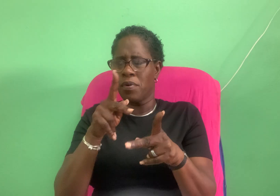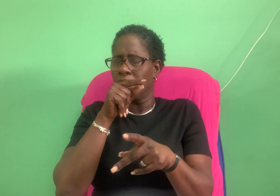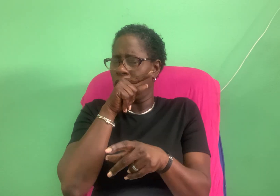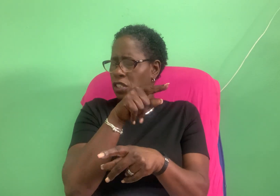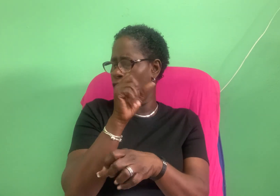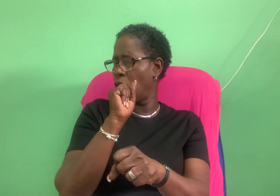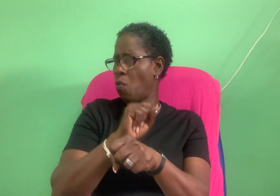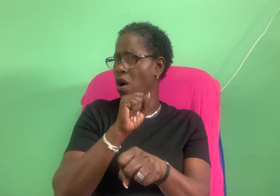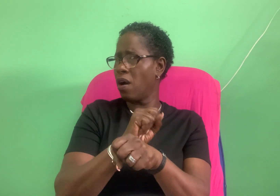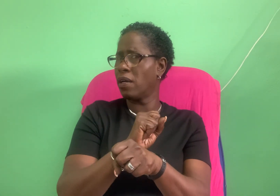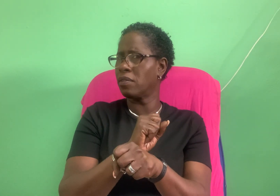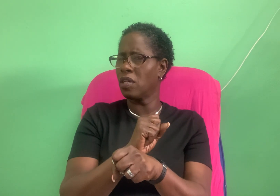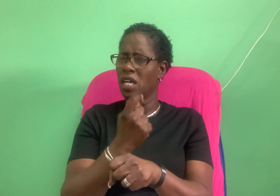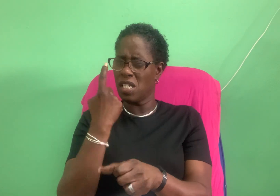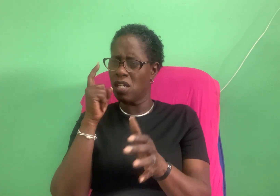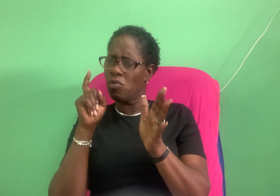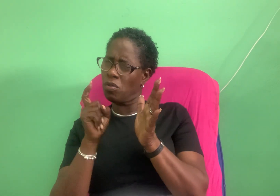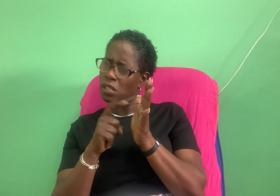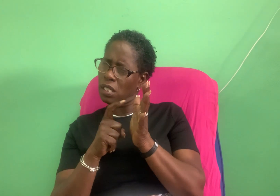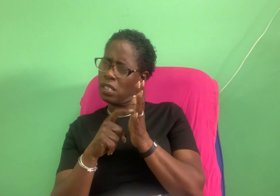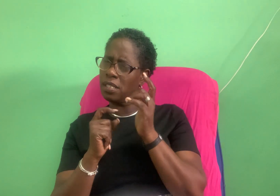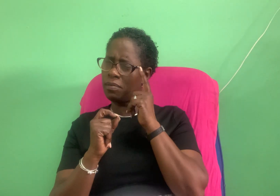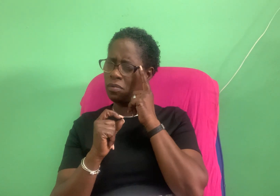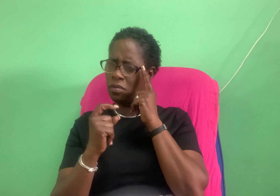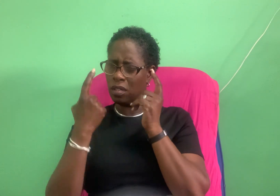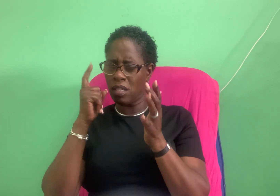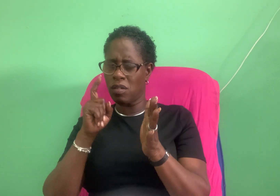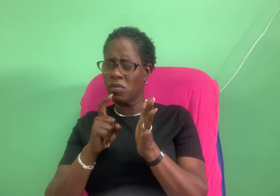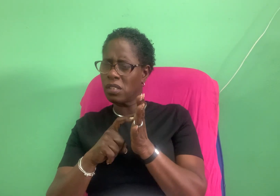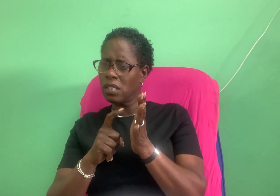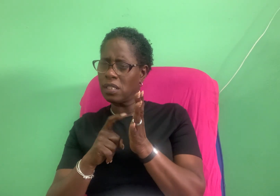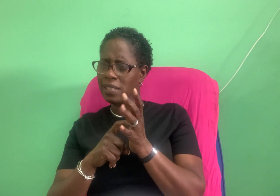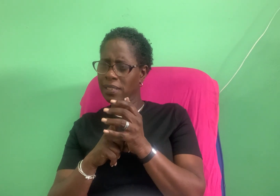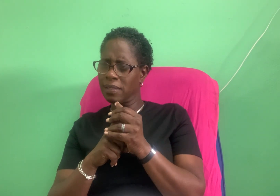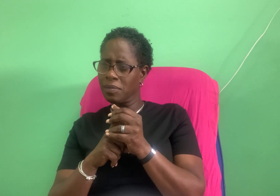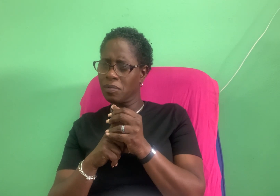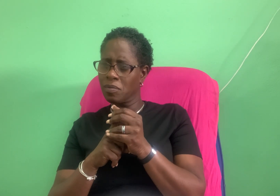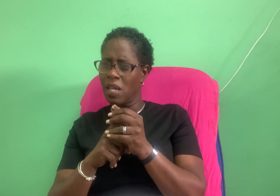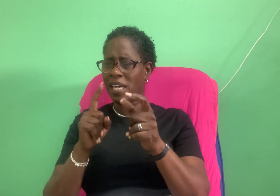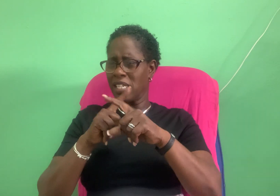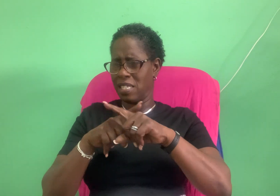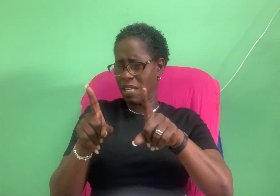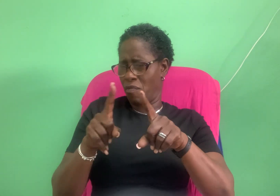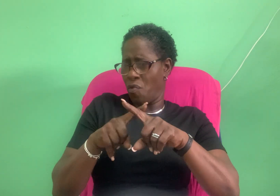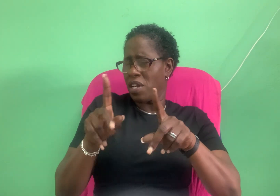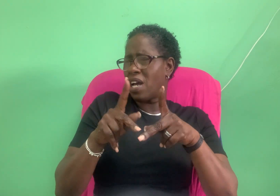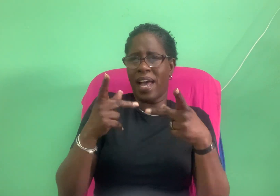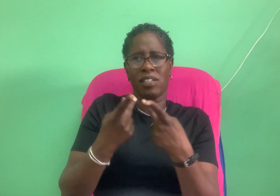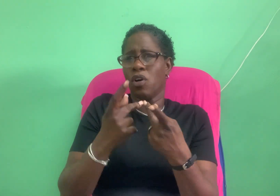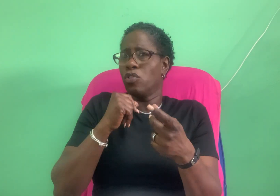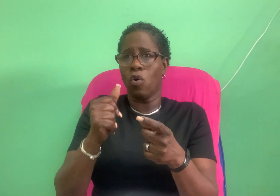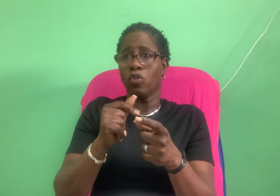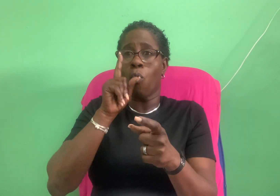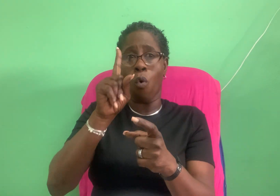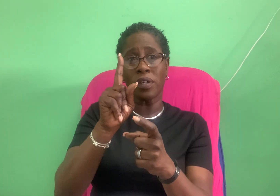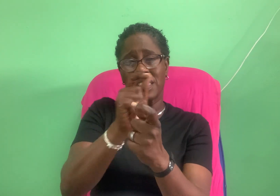with people here, we've kind of seen the gamut, and I can't say that there's actually one specific type of